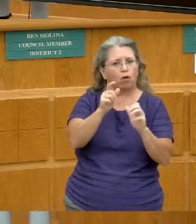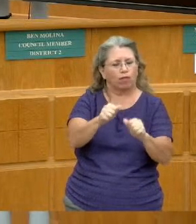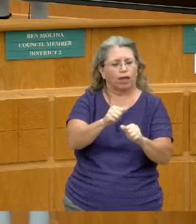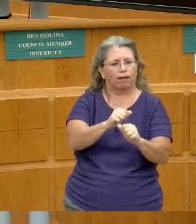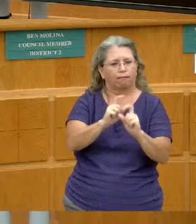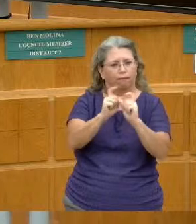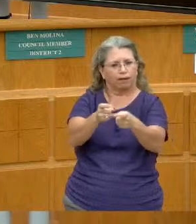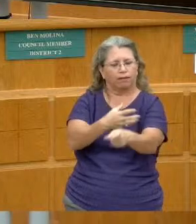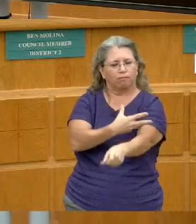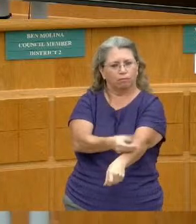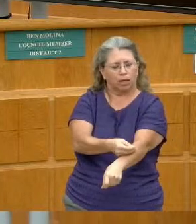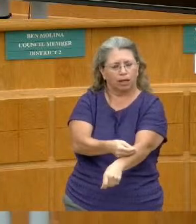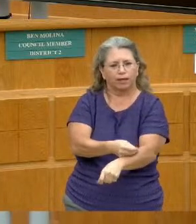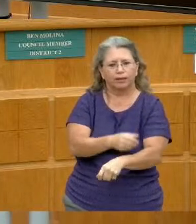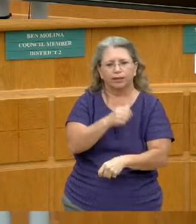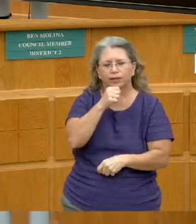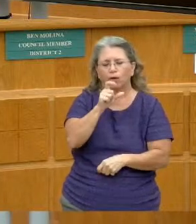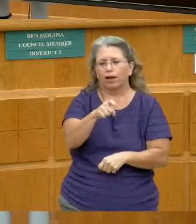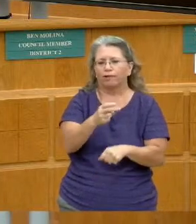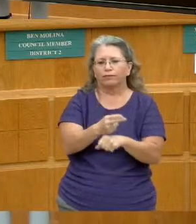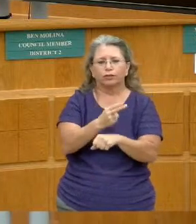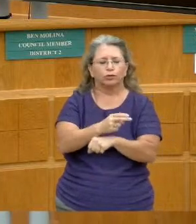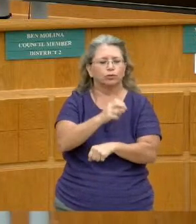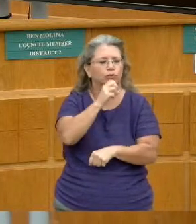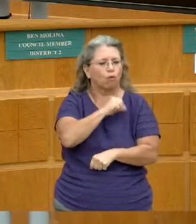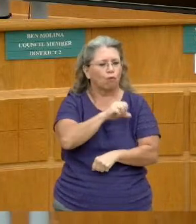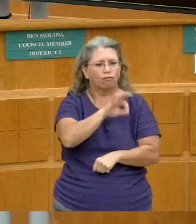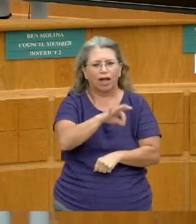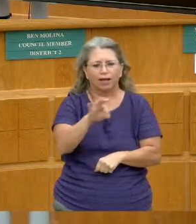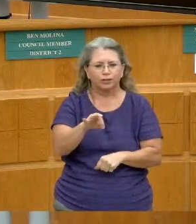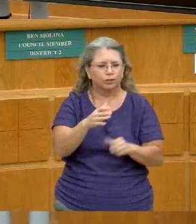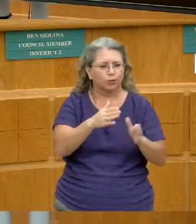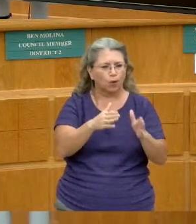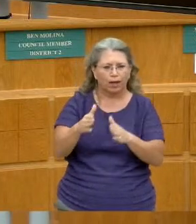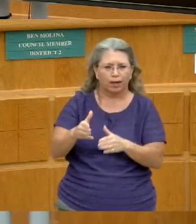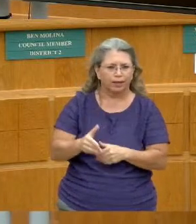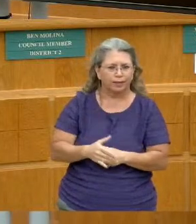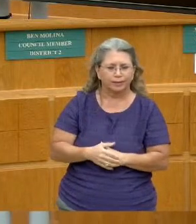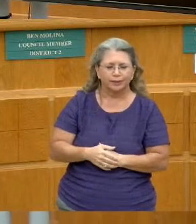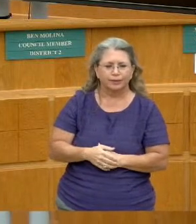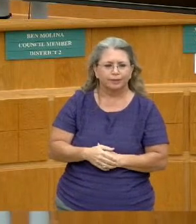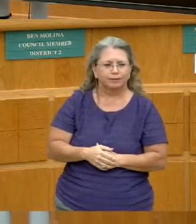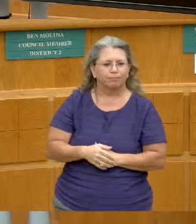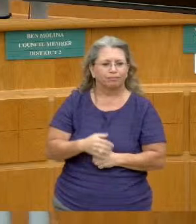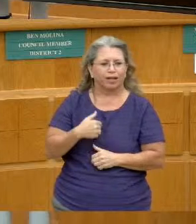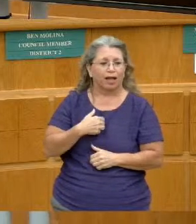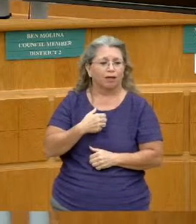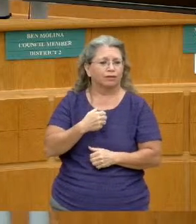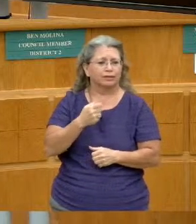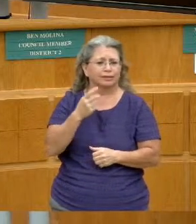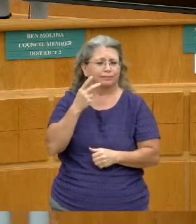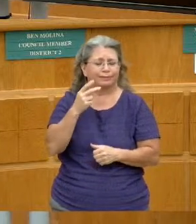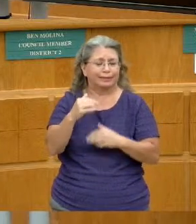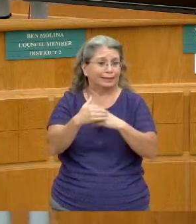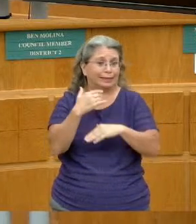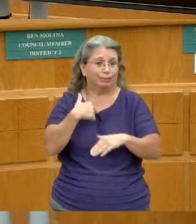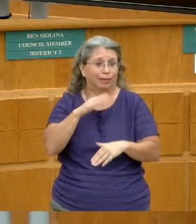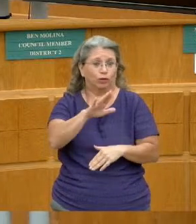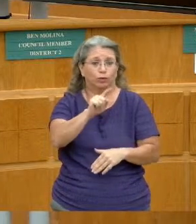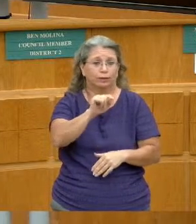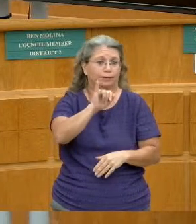to use old-fashioned mediums. I'd love to see a TikTok, send them to me